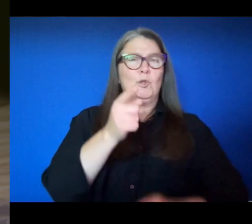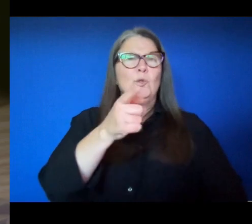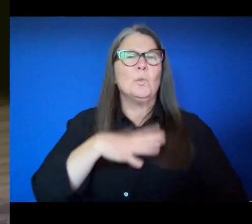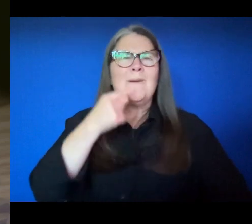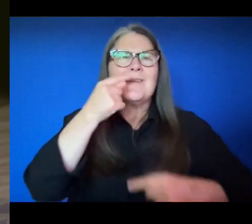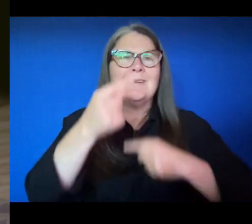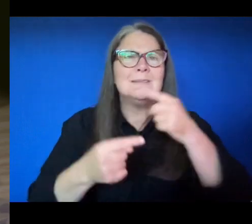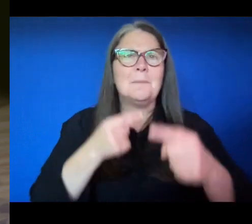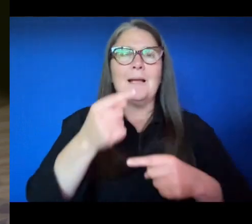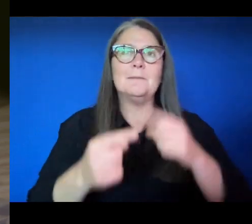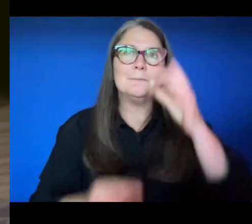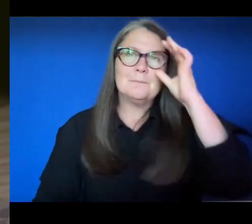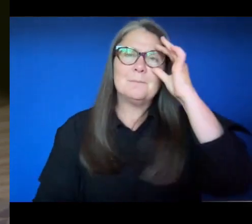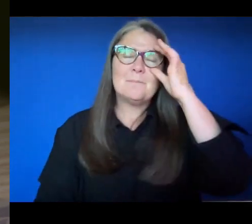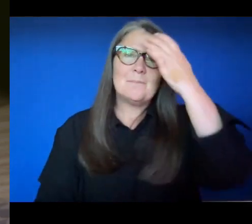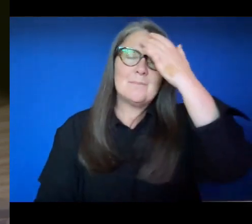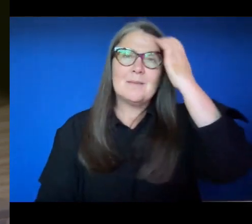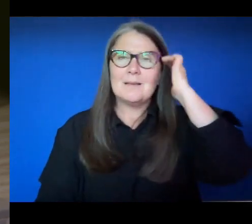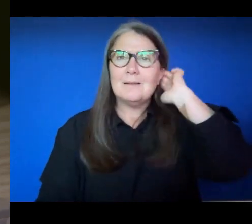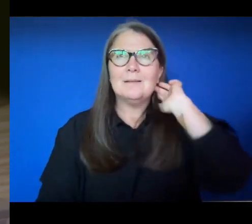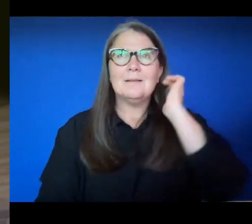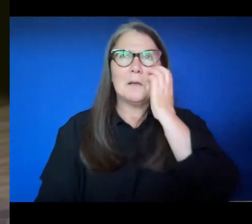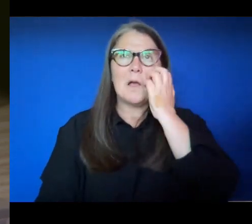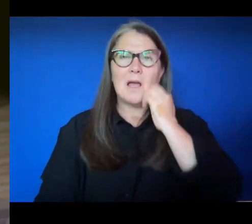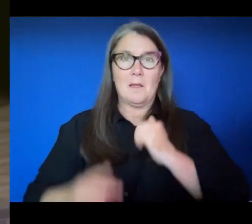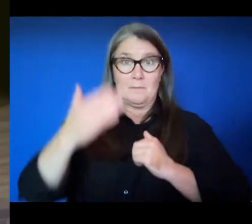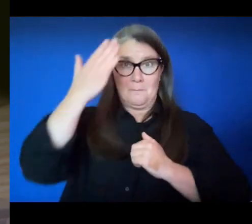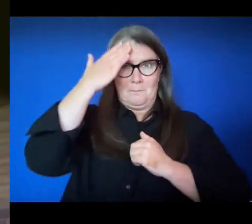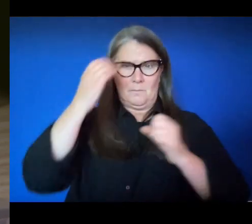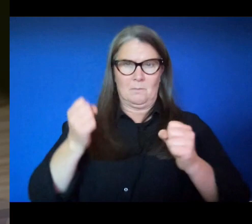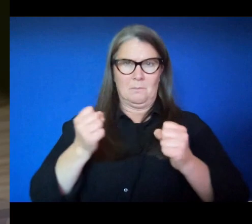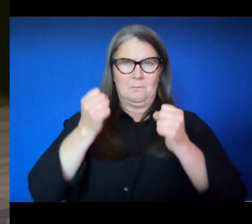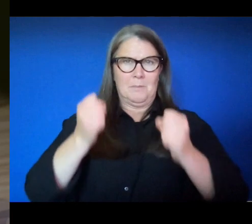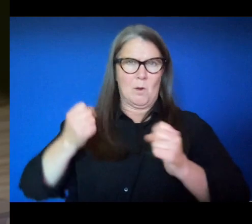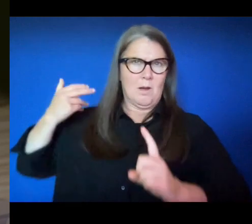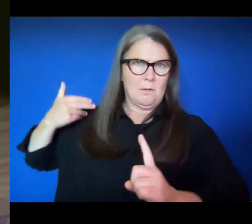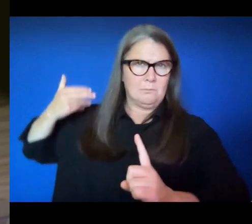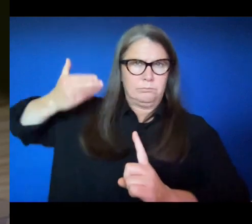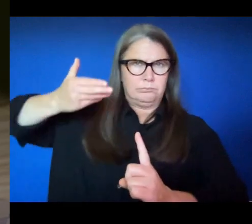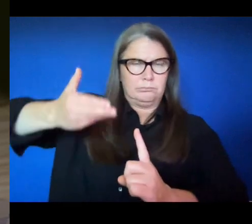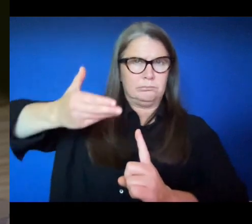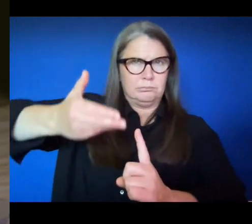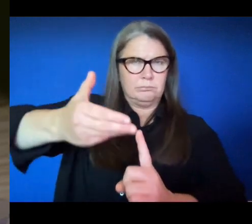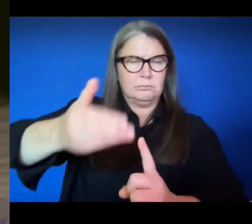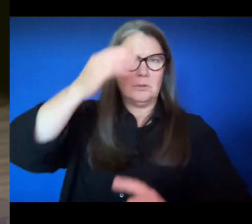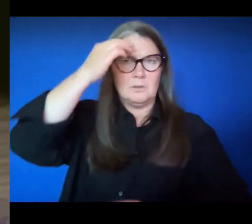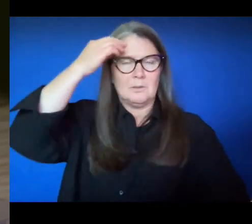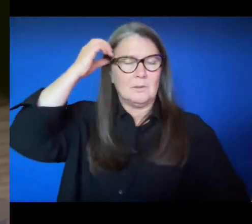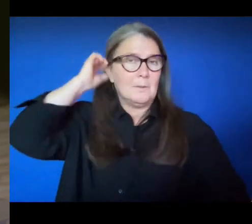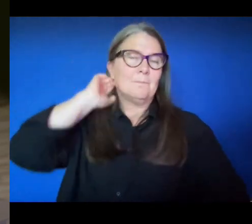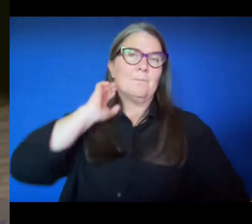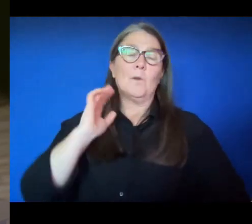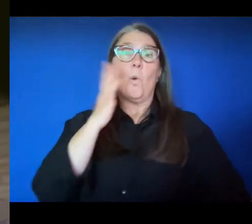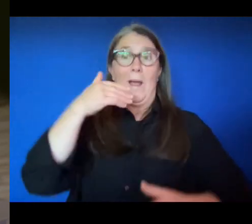Joyce. She's really kind of the first work that you see. And then just down that sort of through line across, or sort of like